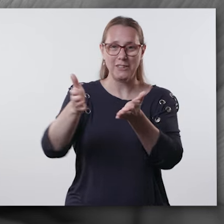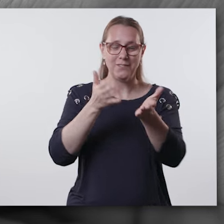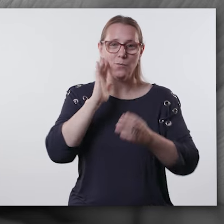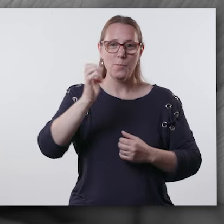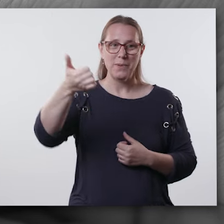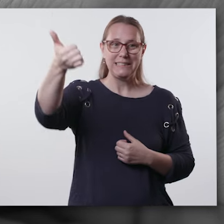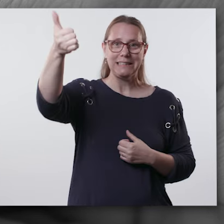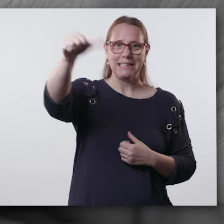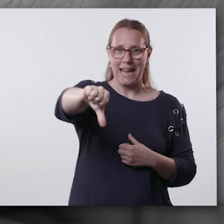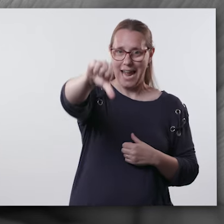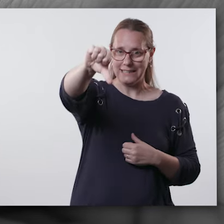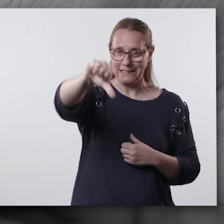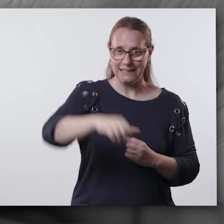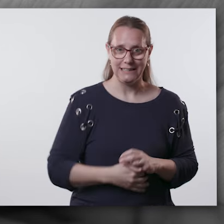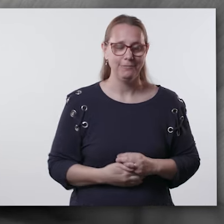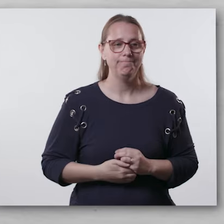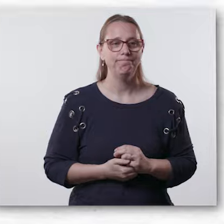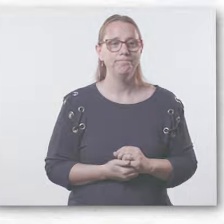denied.